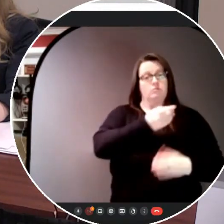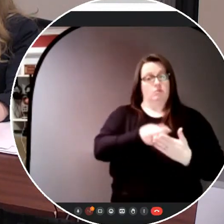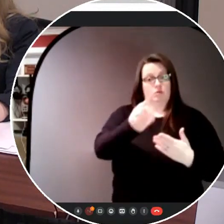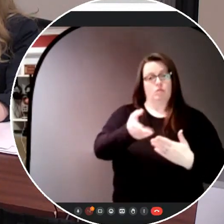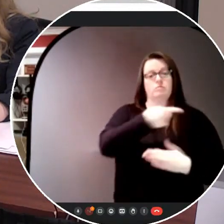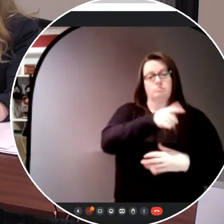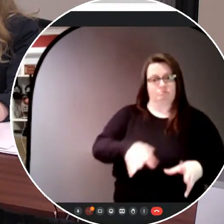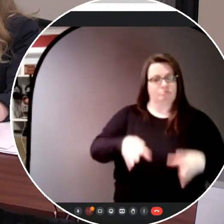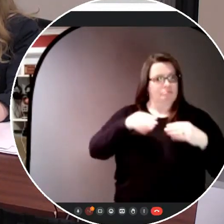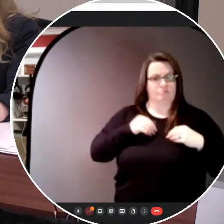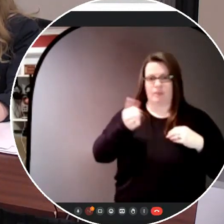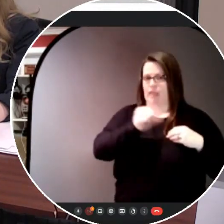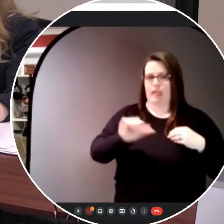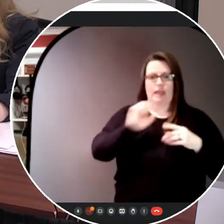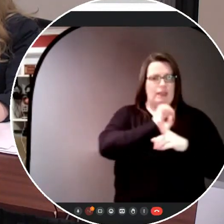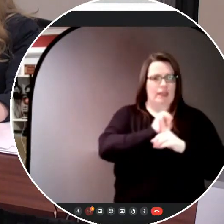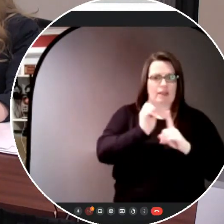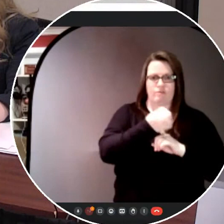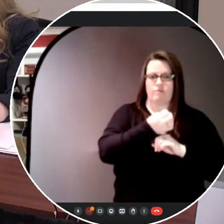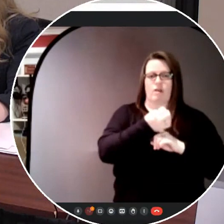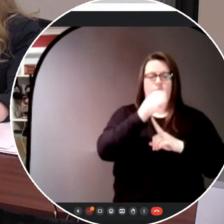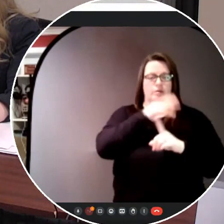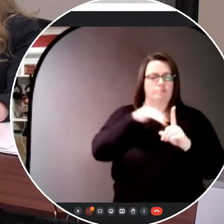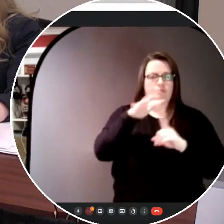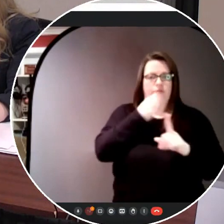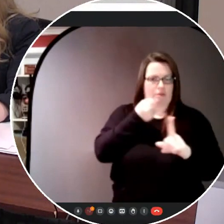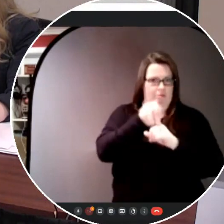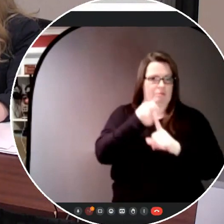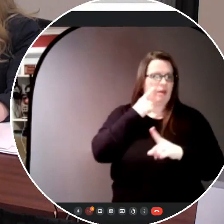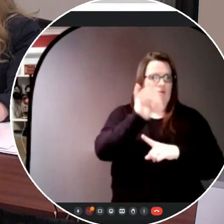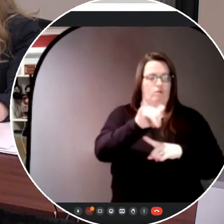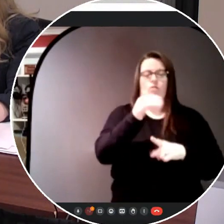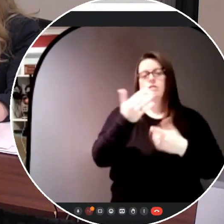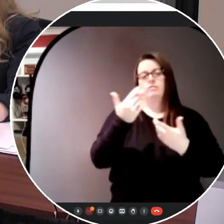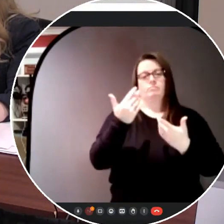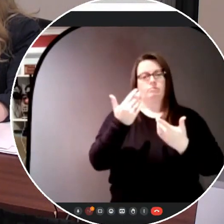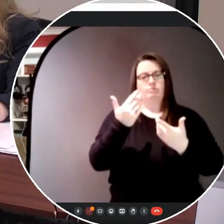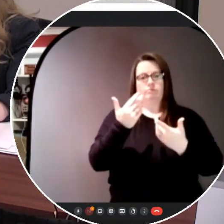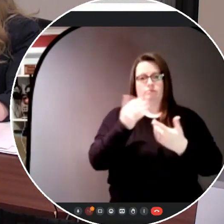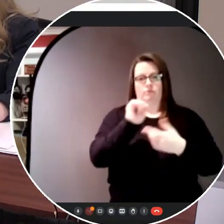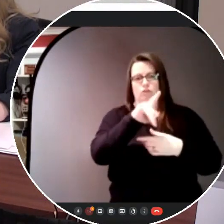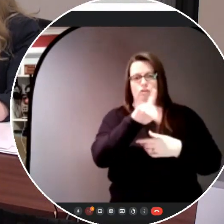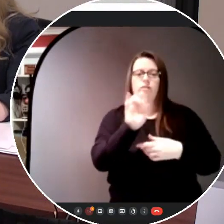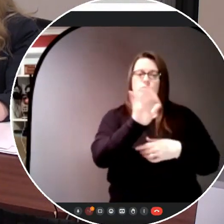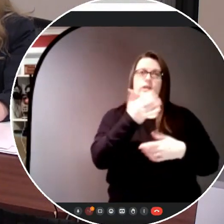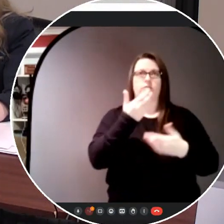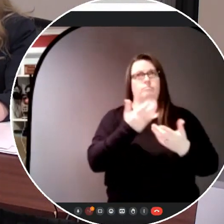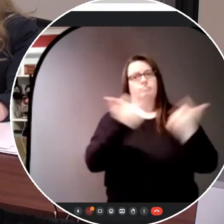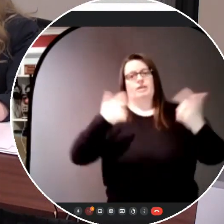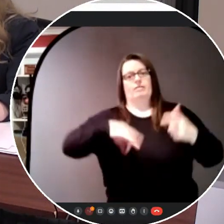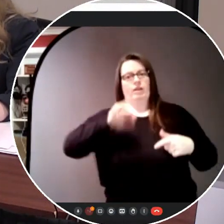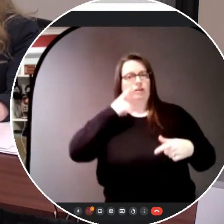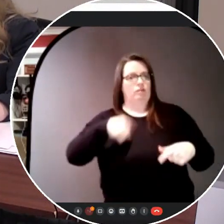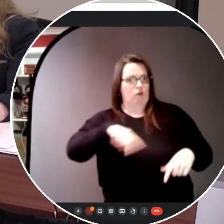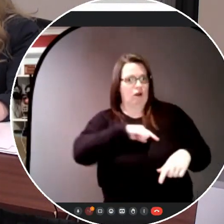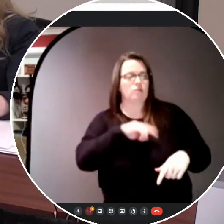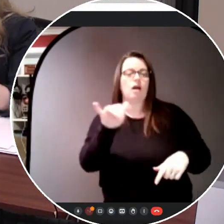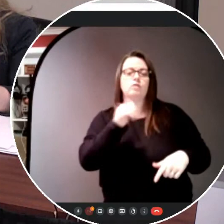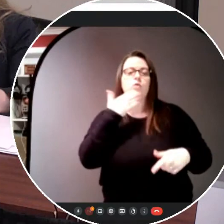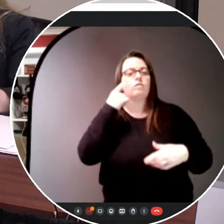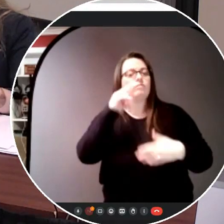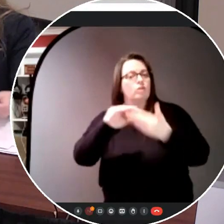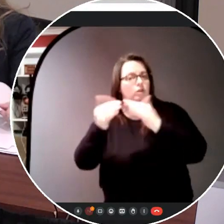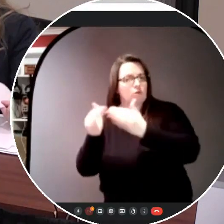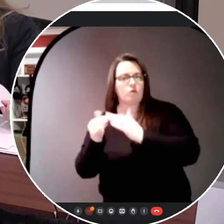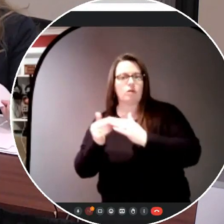ongoing environmental liability for the site, which is the biggest advantage from the school district perspective. It's also good for the community, and that,